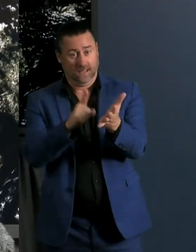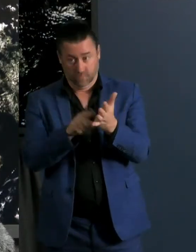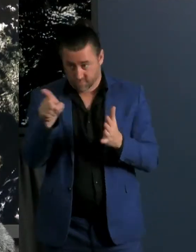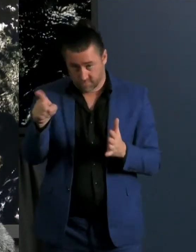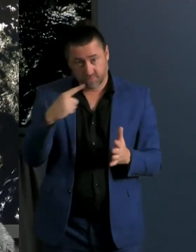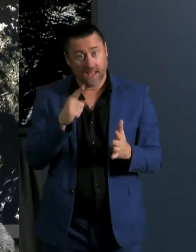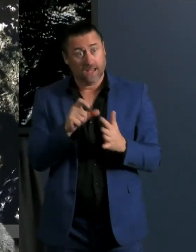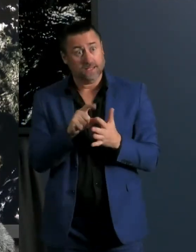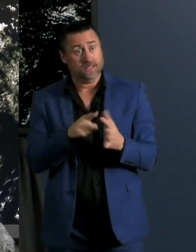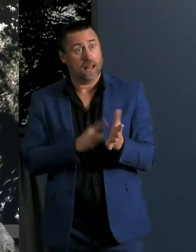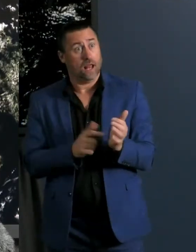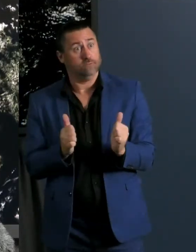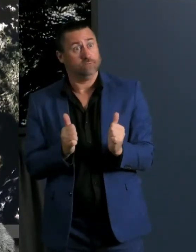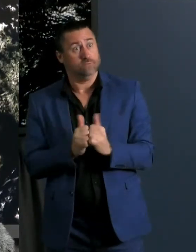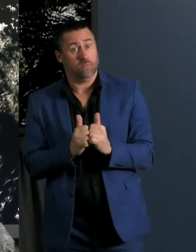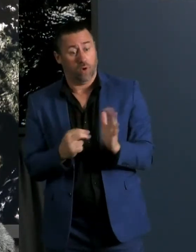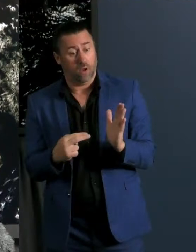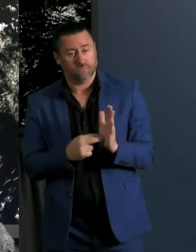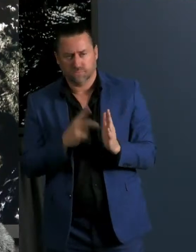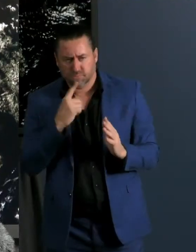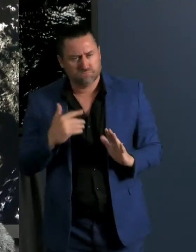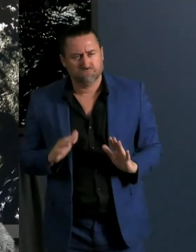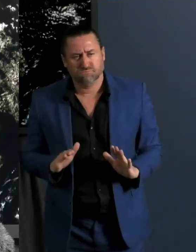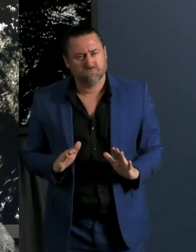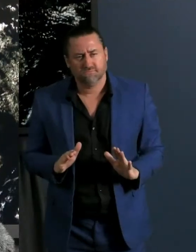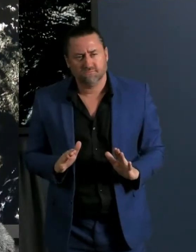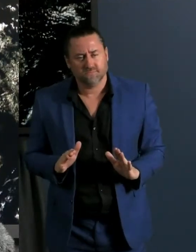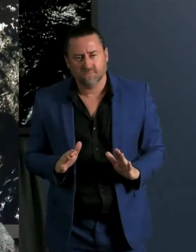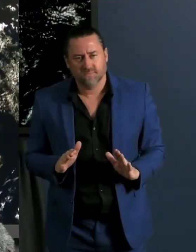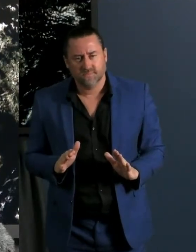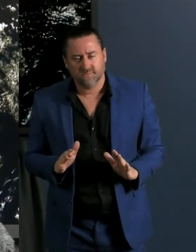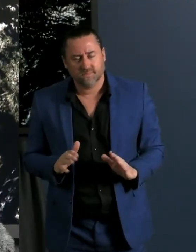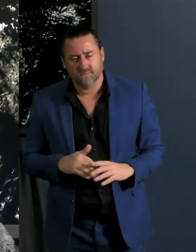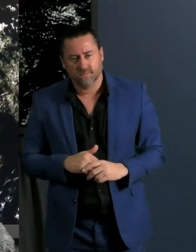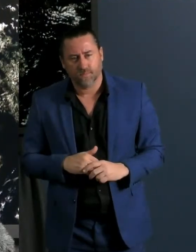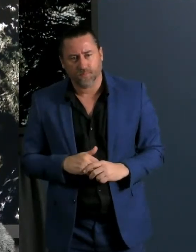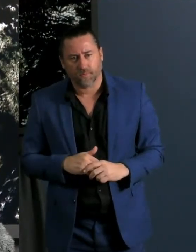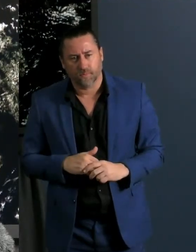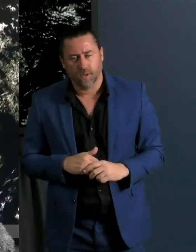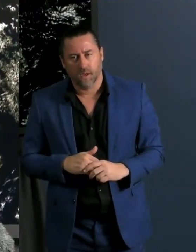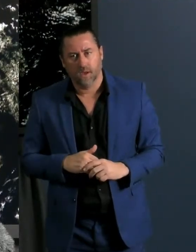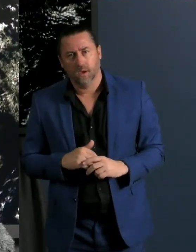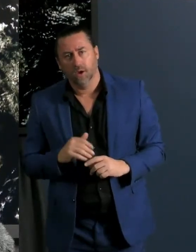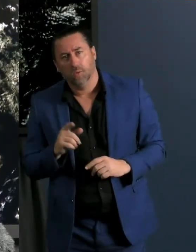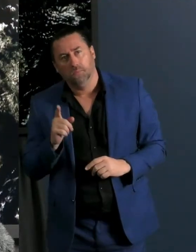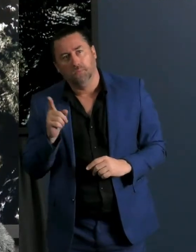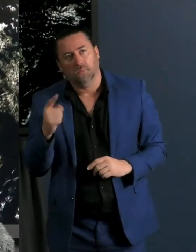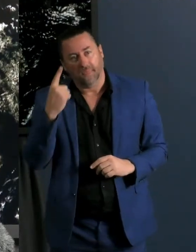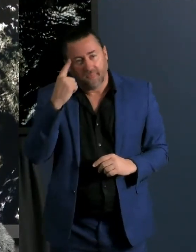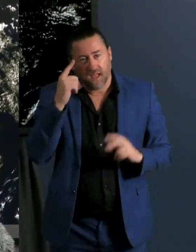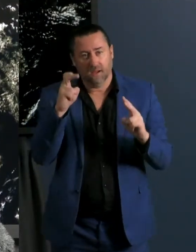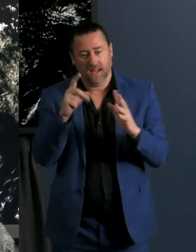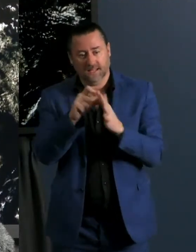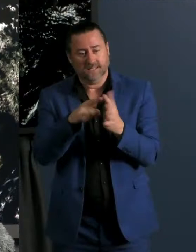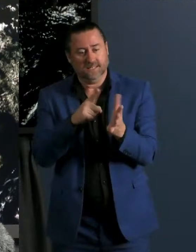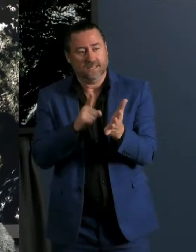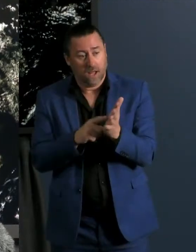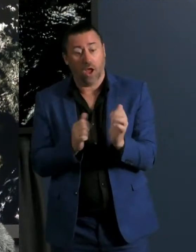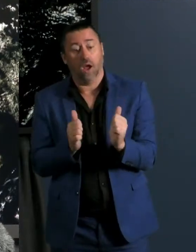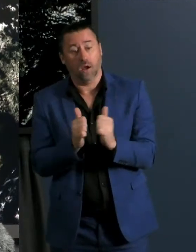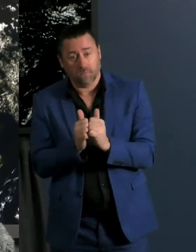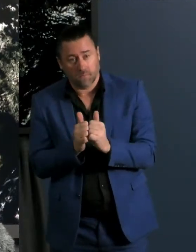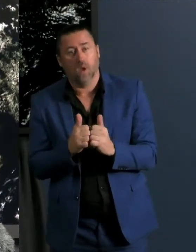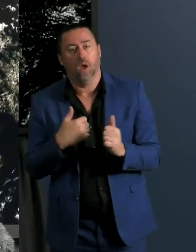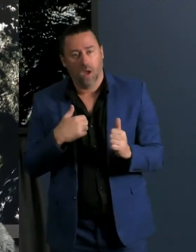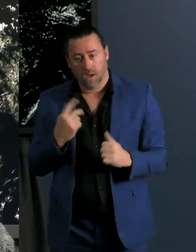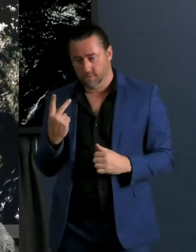that, I wouldn't characterise it as that. The only thing that you could describe as a deal is the arrangement